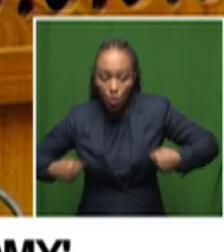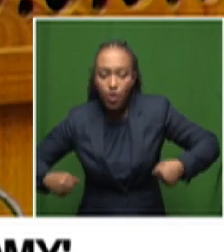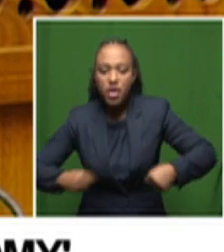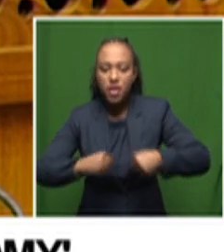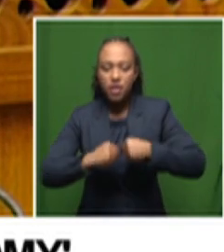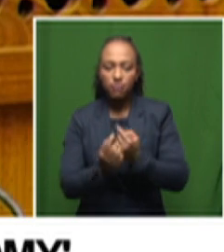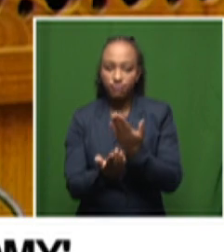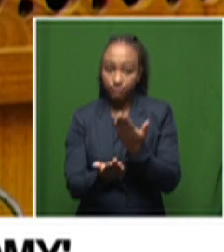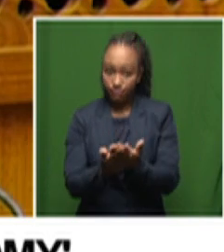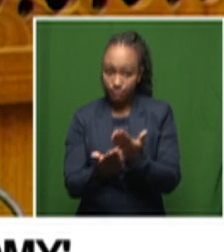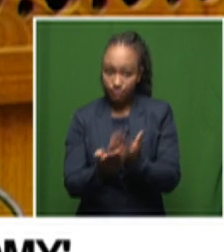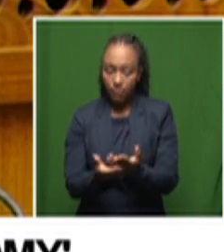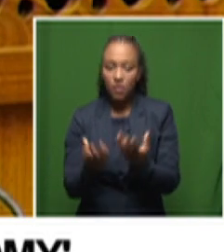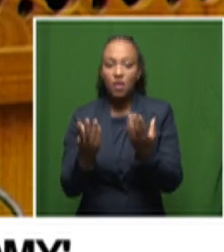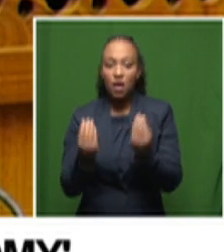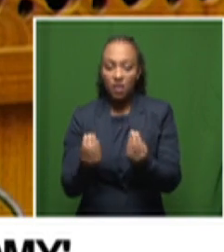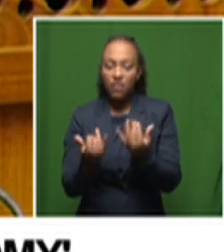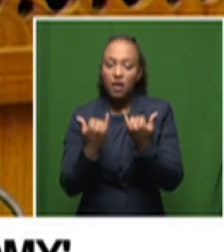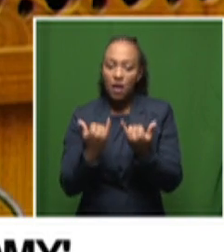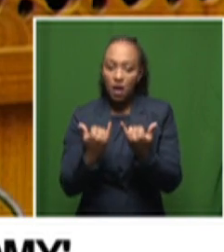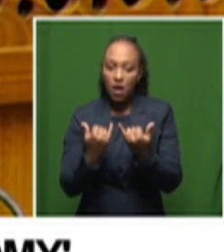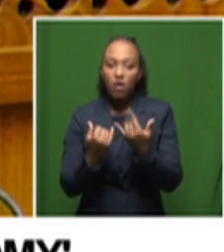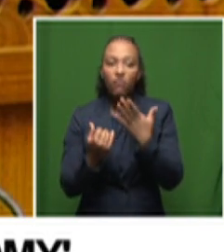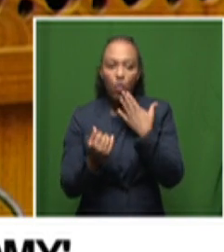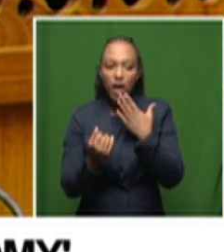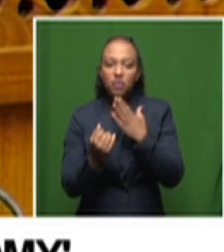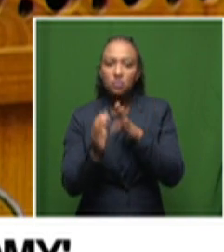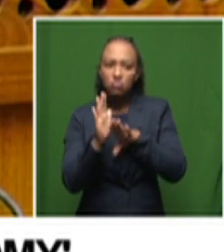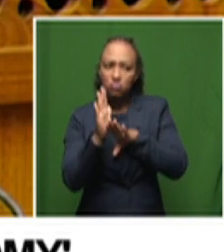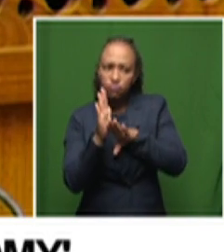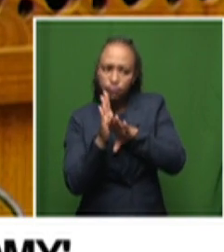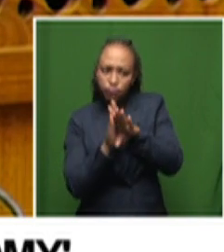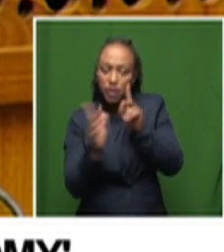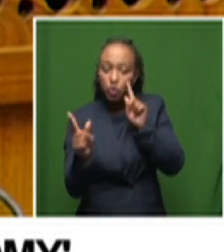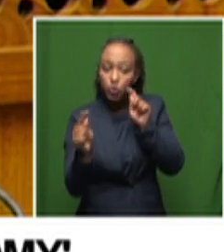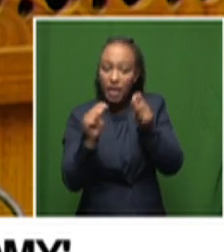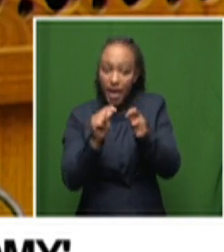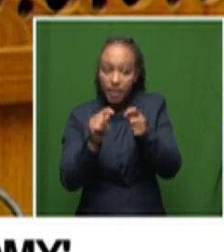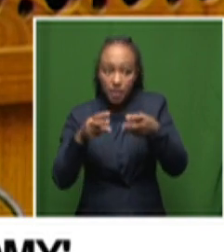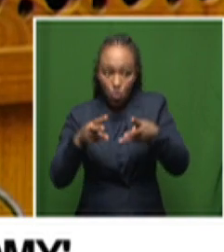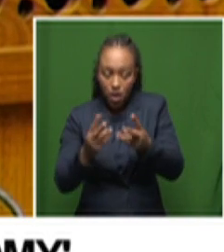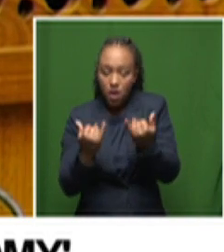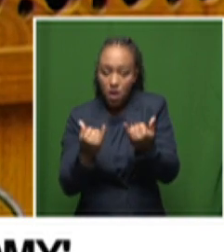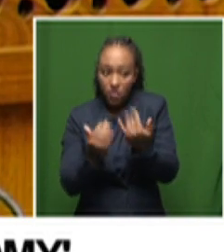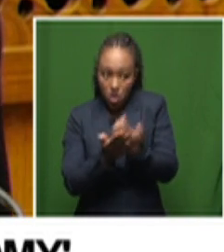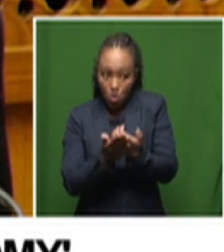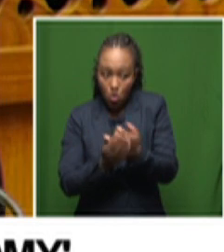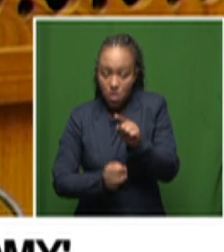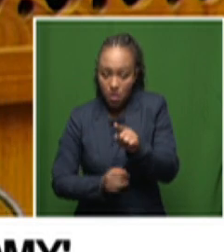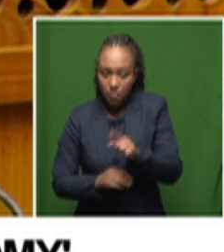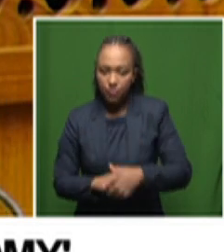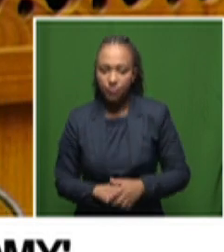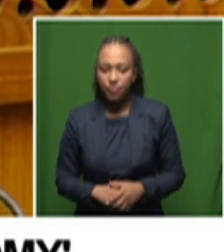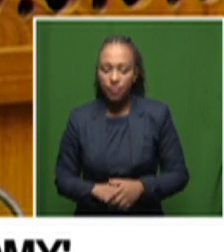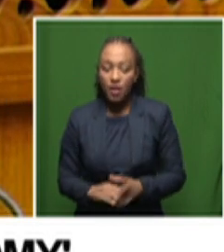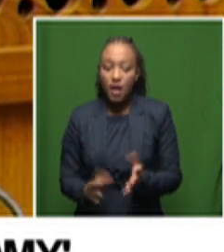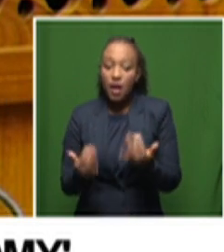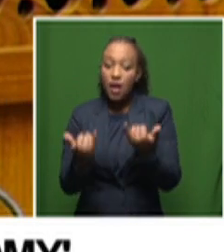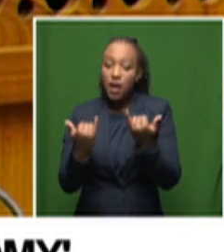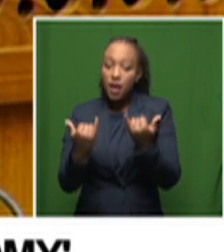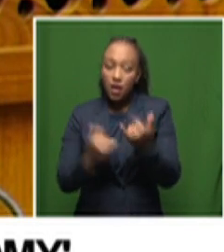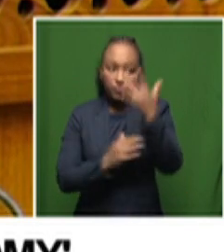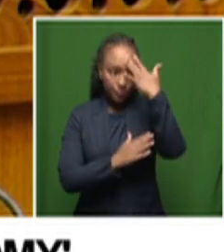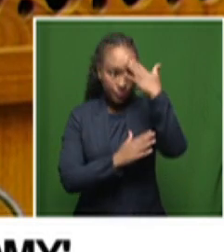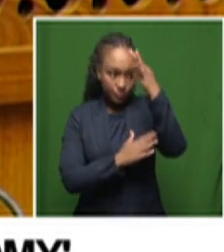reverse this pathway. Therefore, today, government sets out